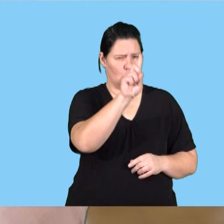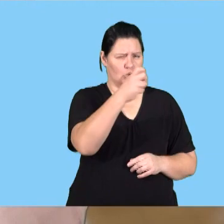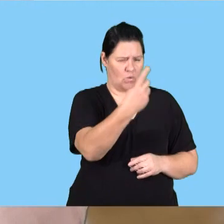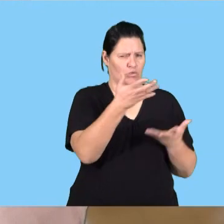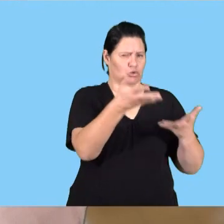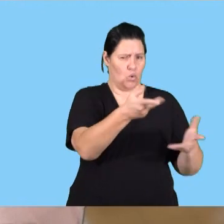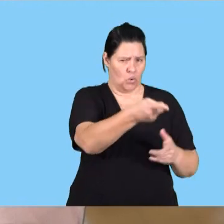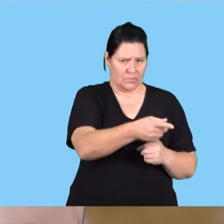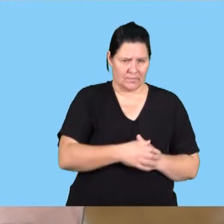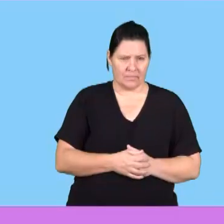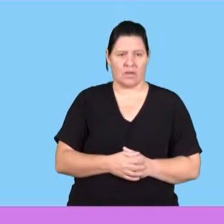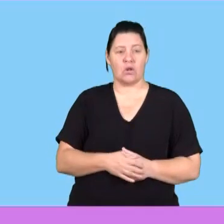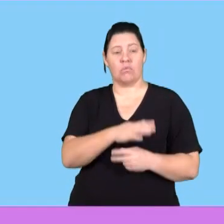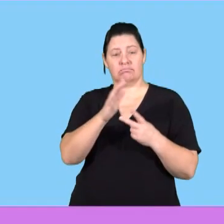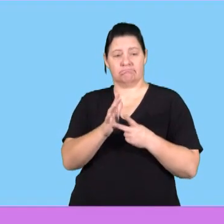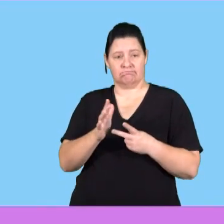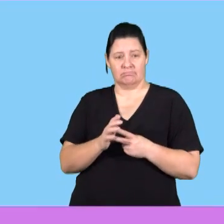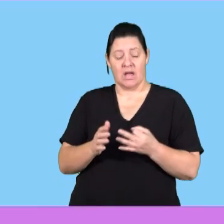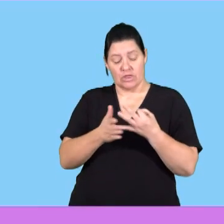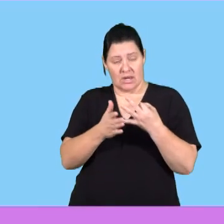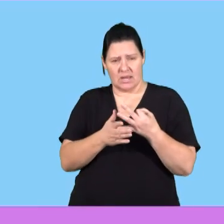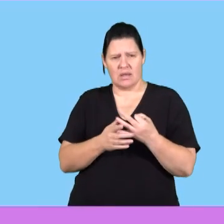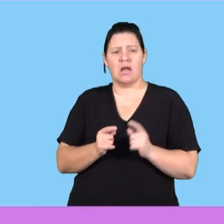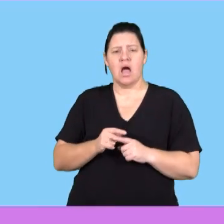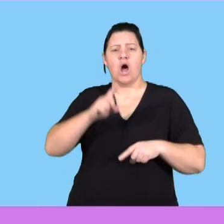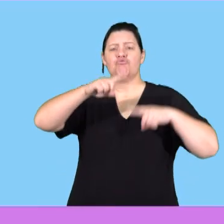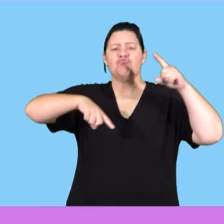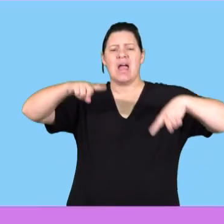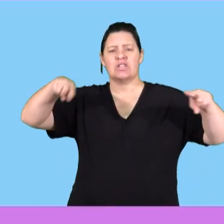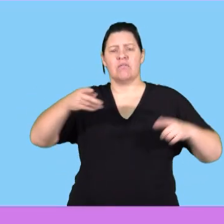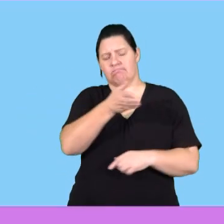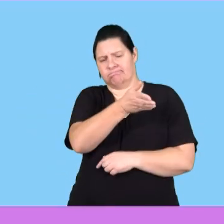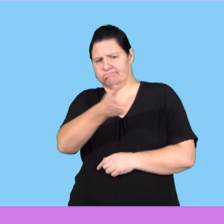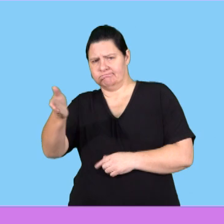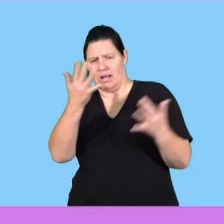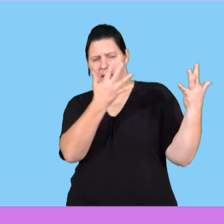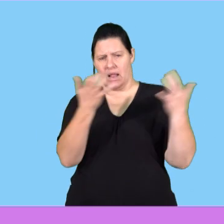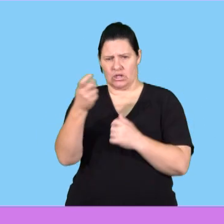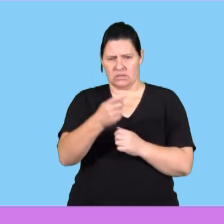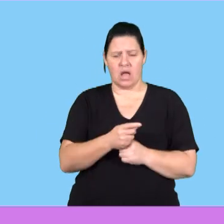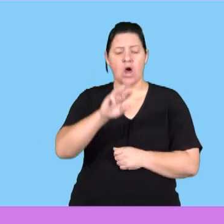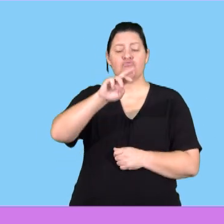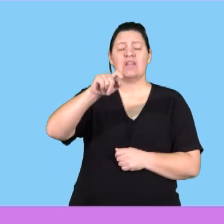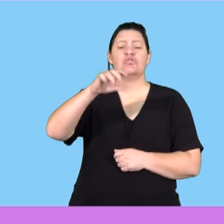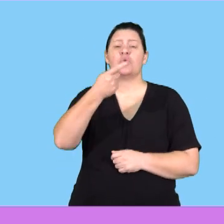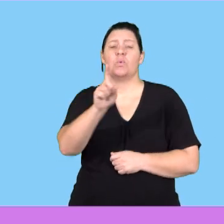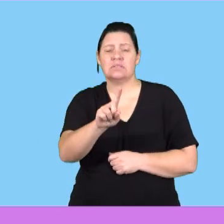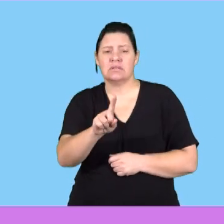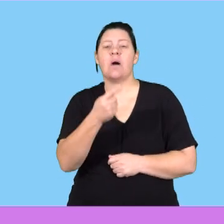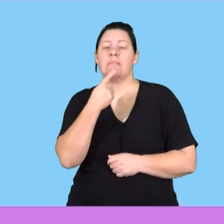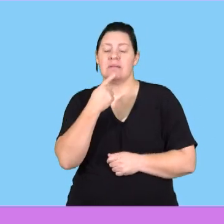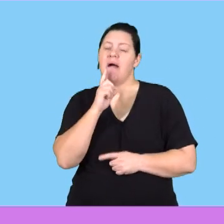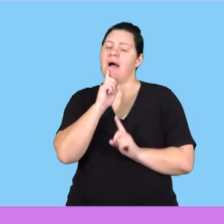to question number 3. It says here, calculate the range for the following set of data. Remember what is the range? And we